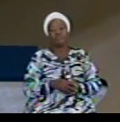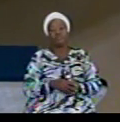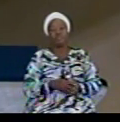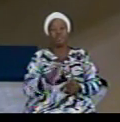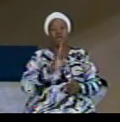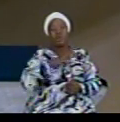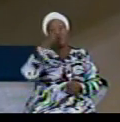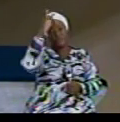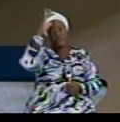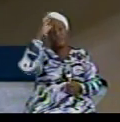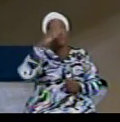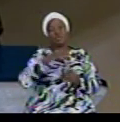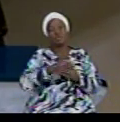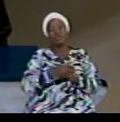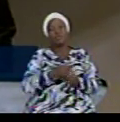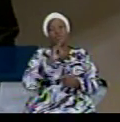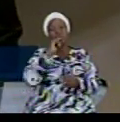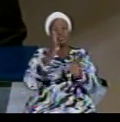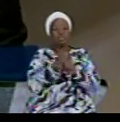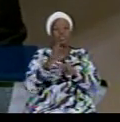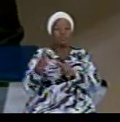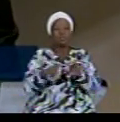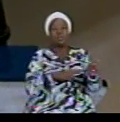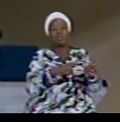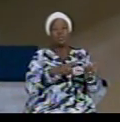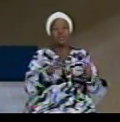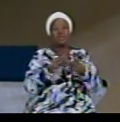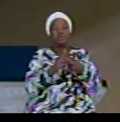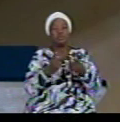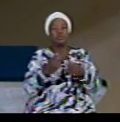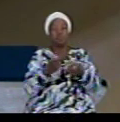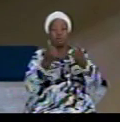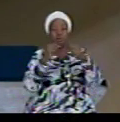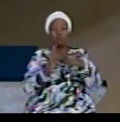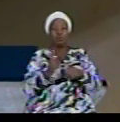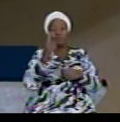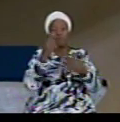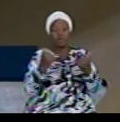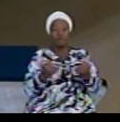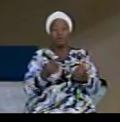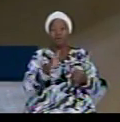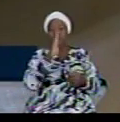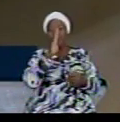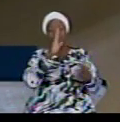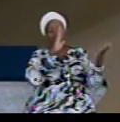Father is getting ready to come up. Be expectant.